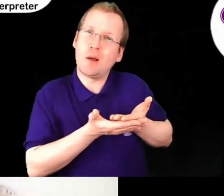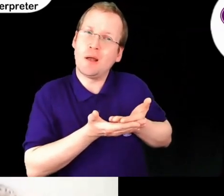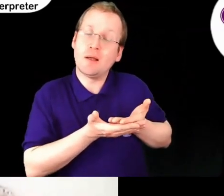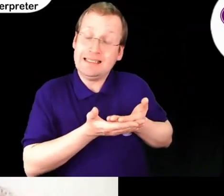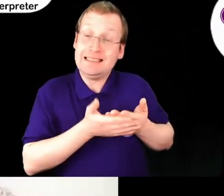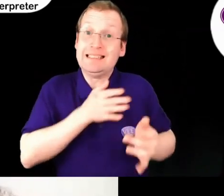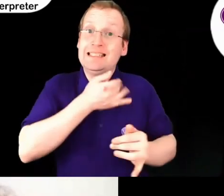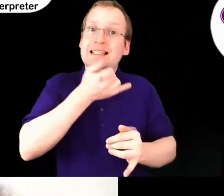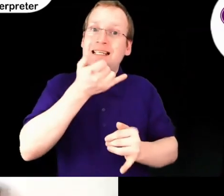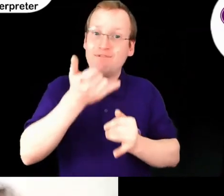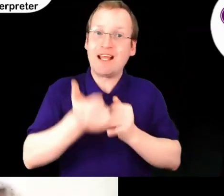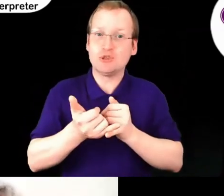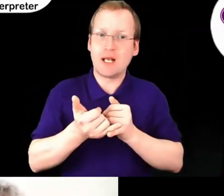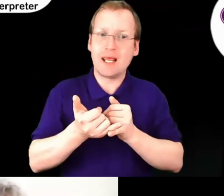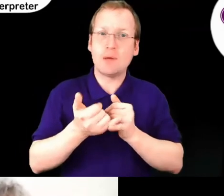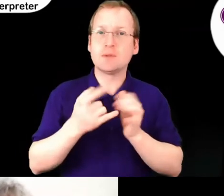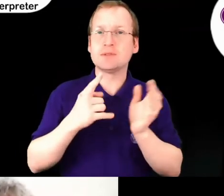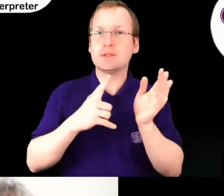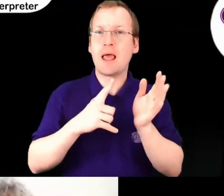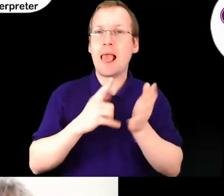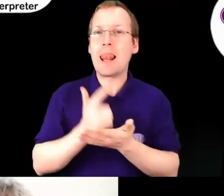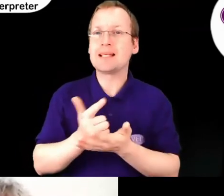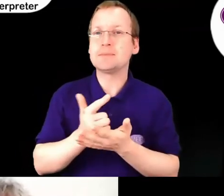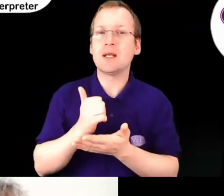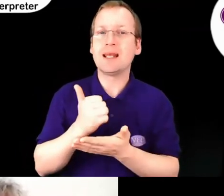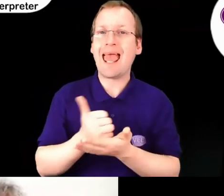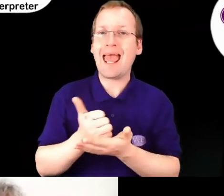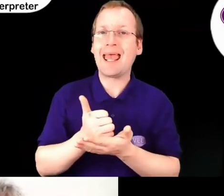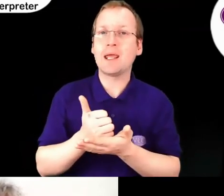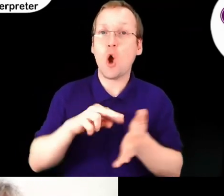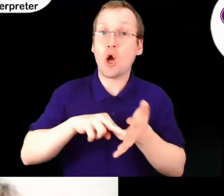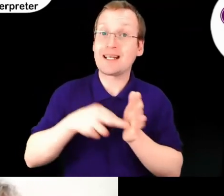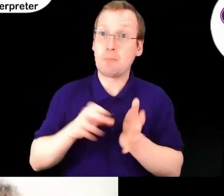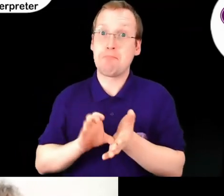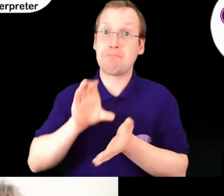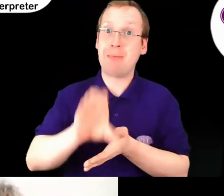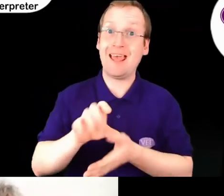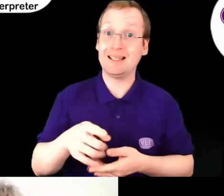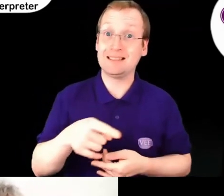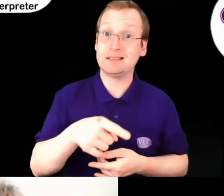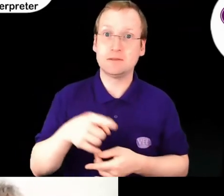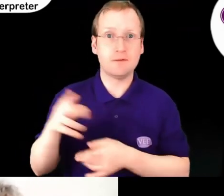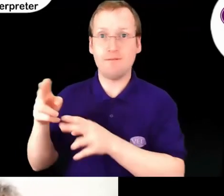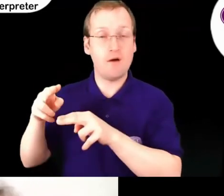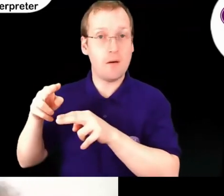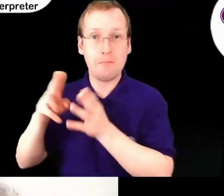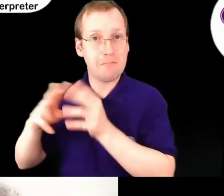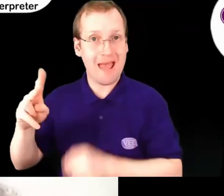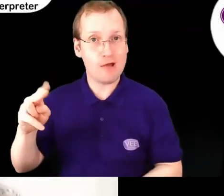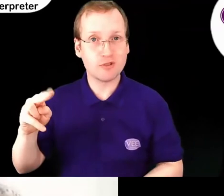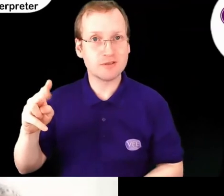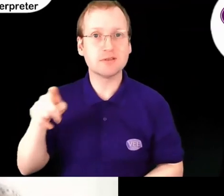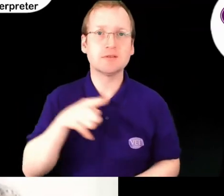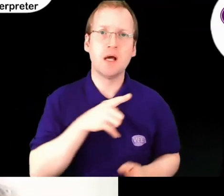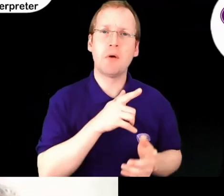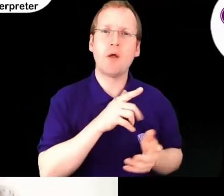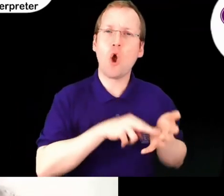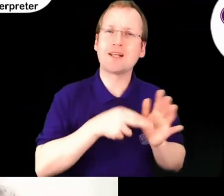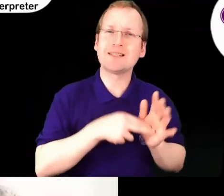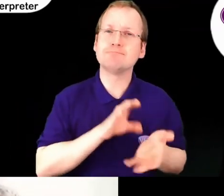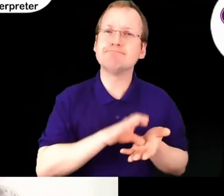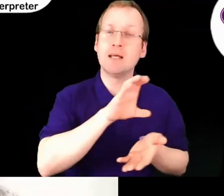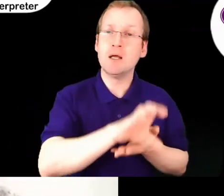eventually it was a lesbian and gay organization who paid for it. But I was very, very happy. I